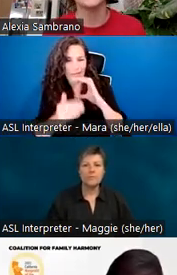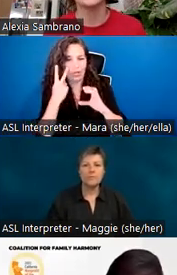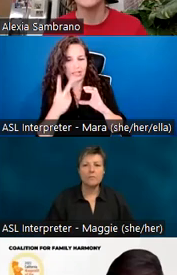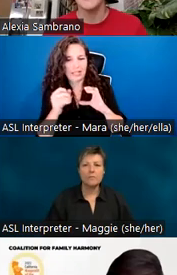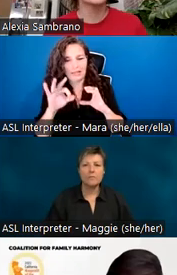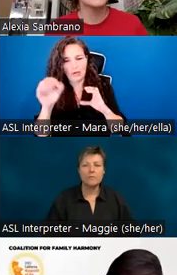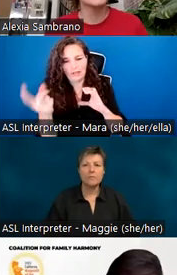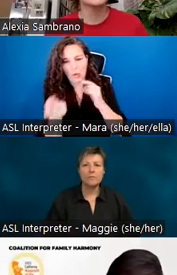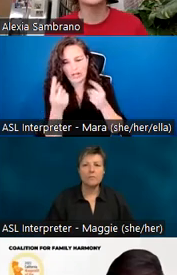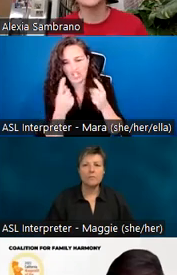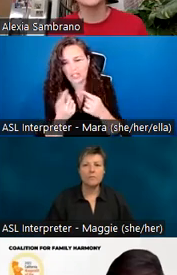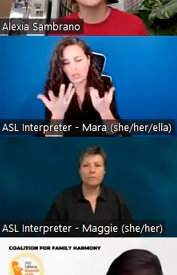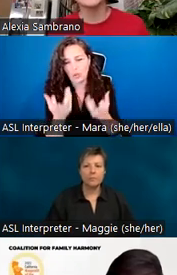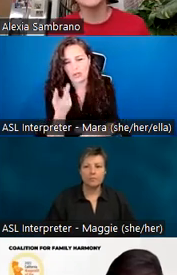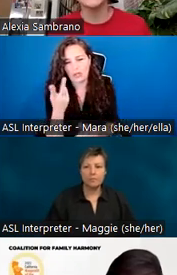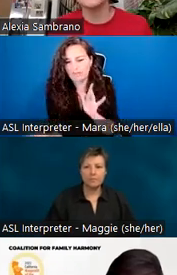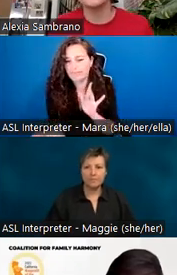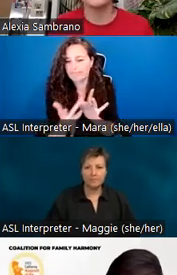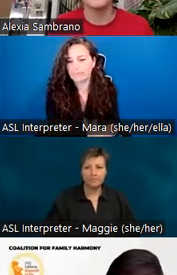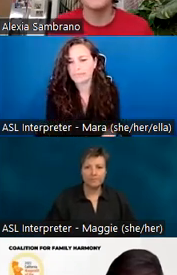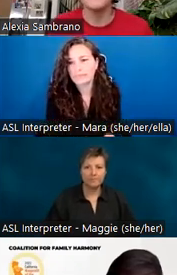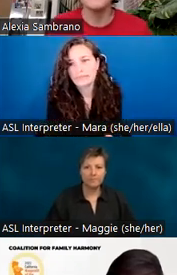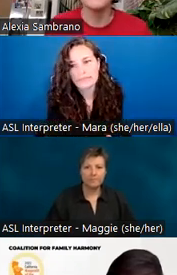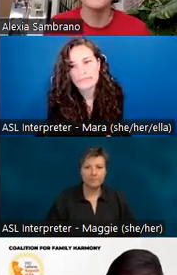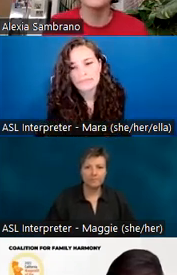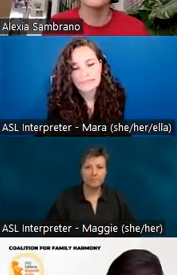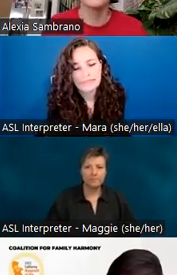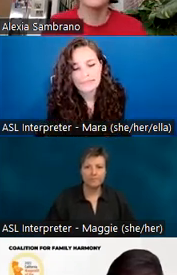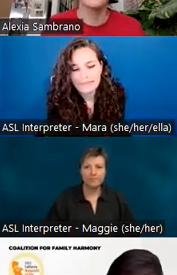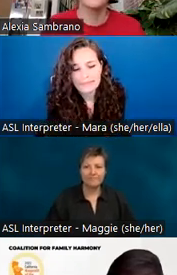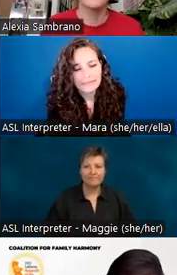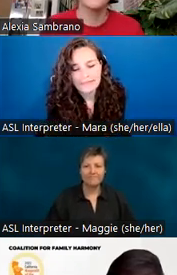case anyone has any questions or would like to stay in touch.